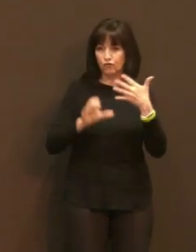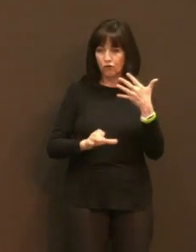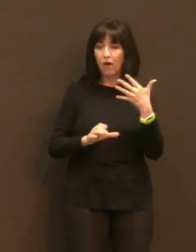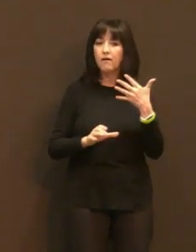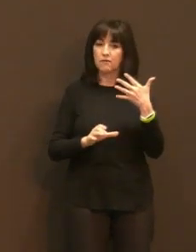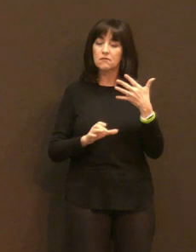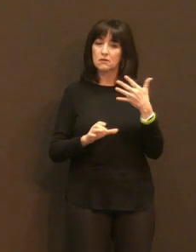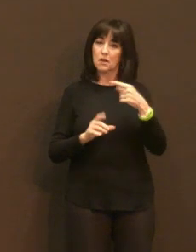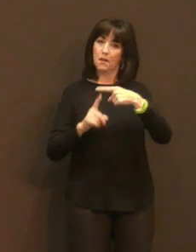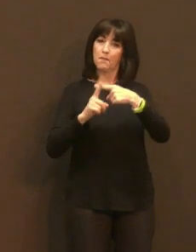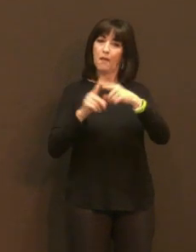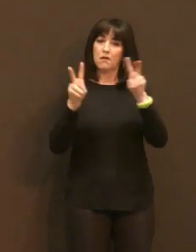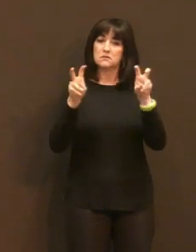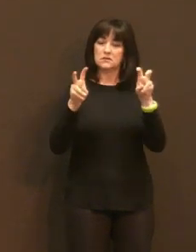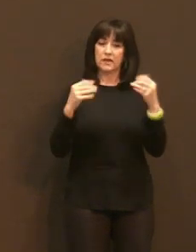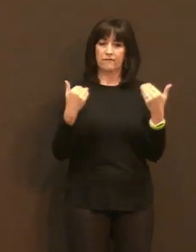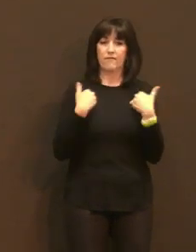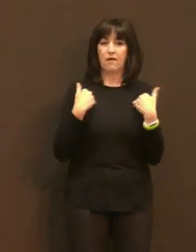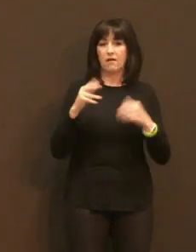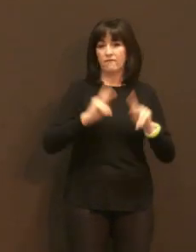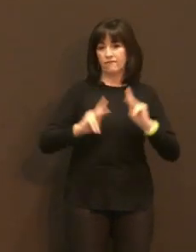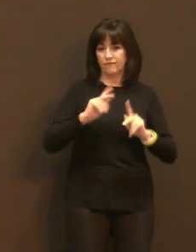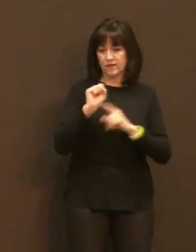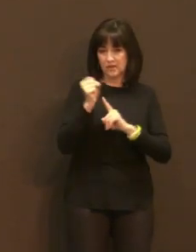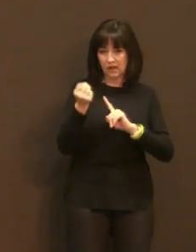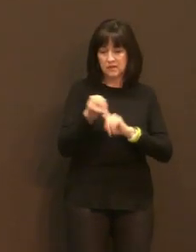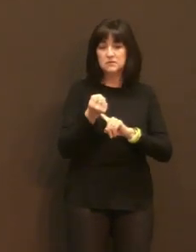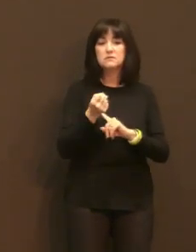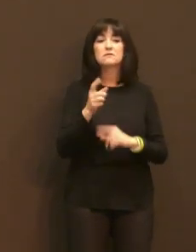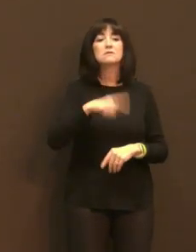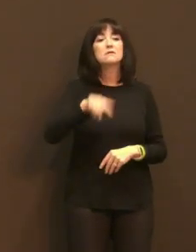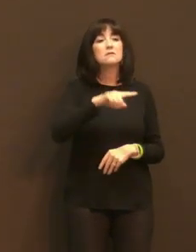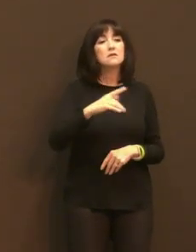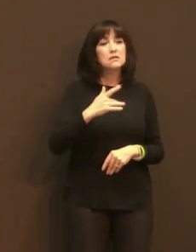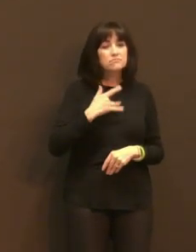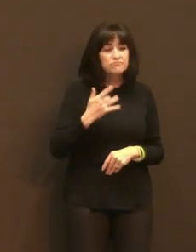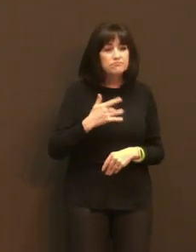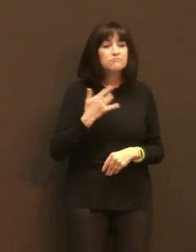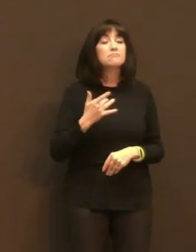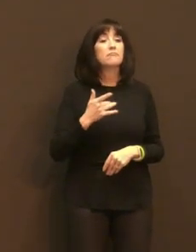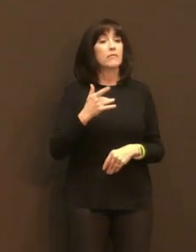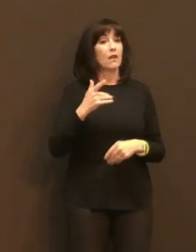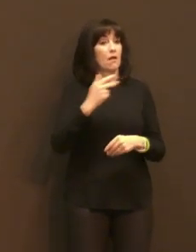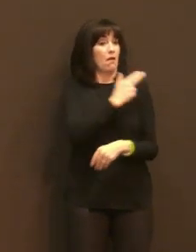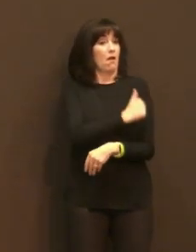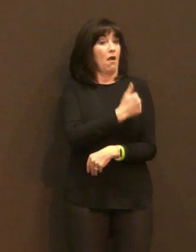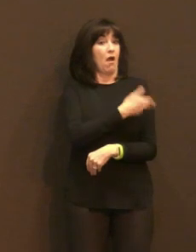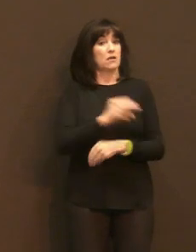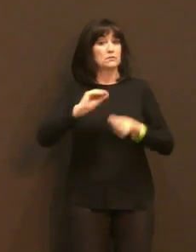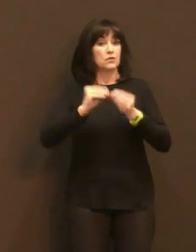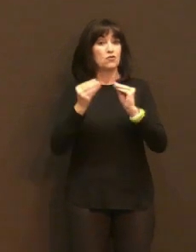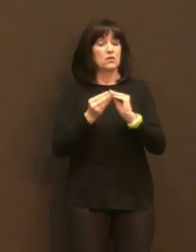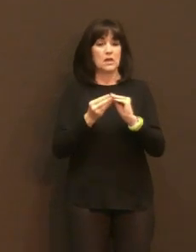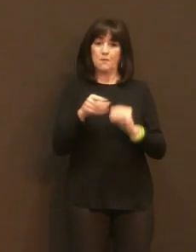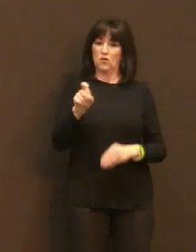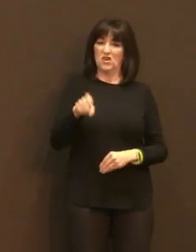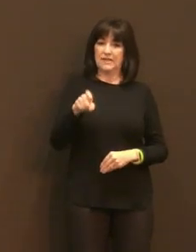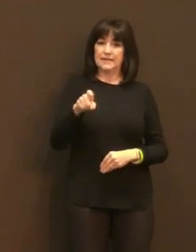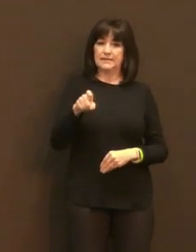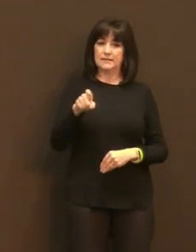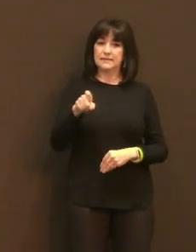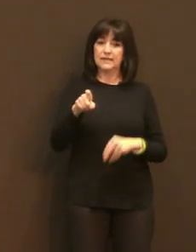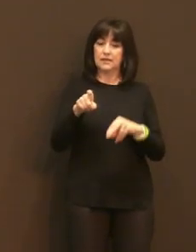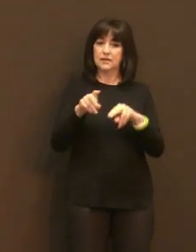and symptomatic patients being tested and hospitalizations going down for a 14-day period of time, which we'll talk